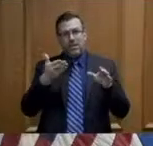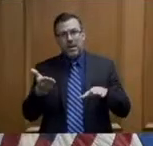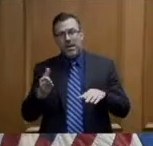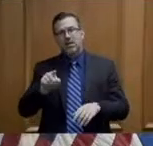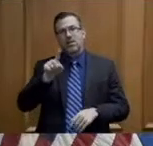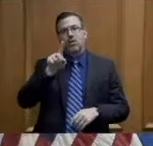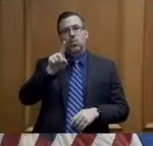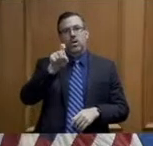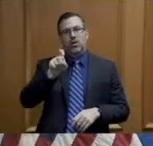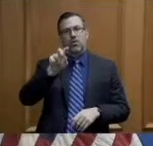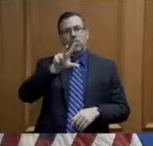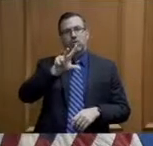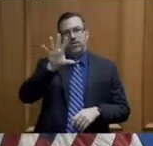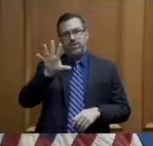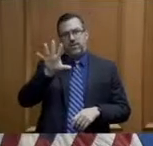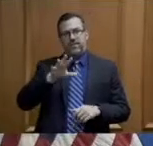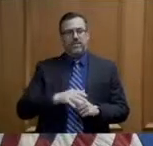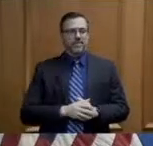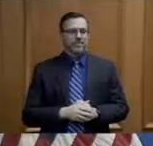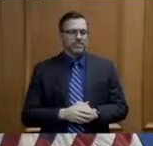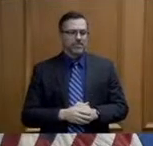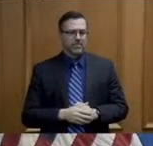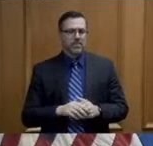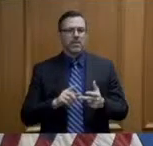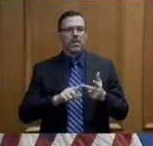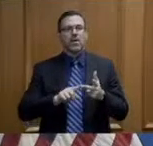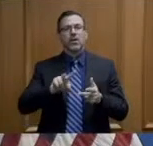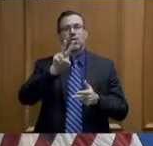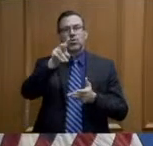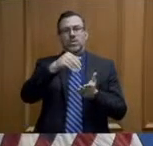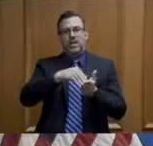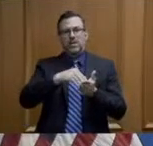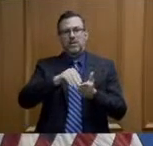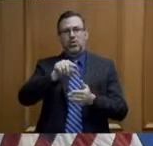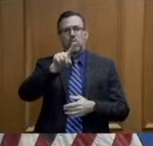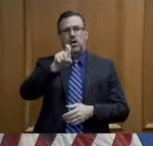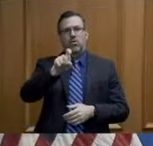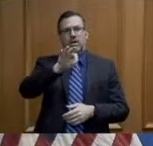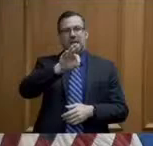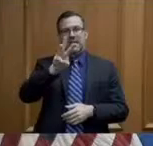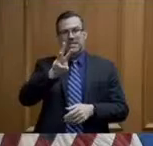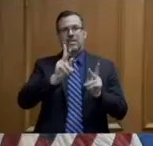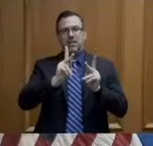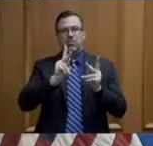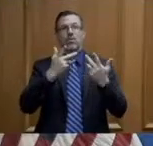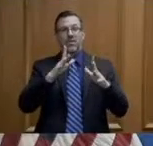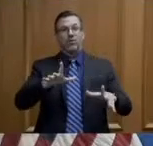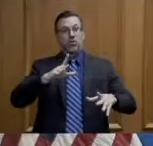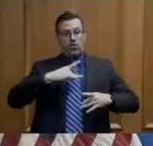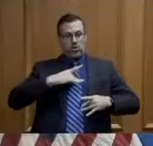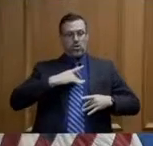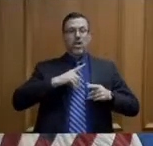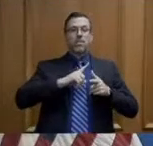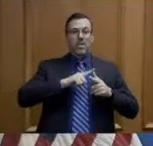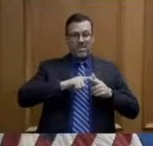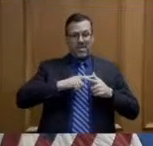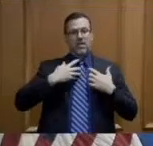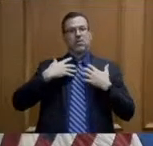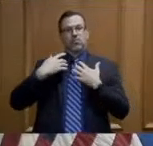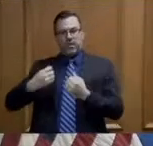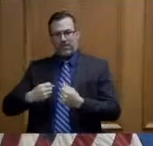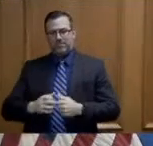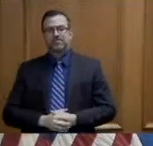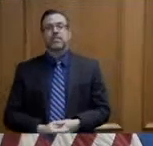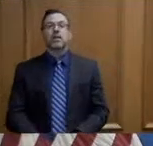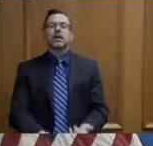135 Tennesseans to COVID, and 2,196 Tennesseans have recovered. So during this briefing